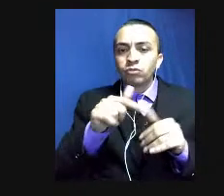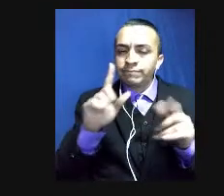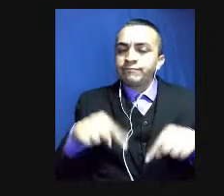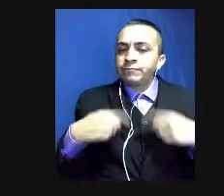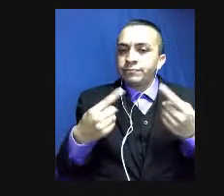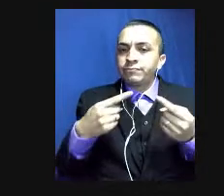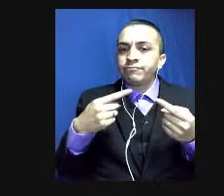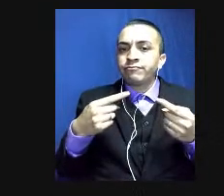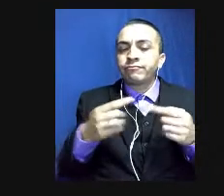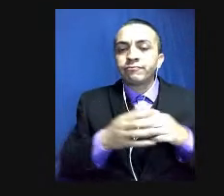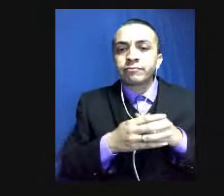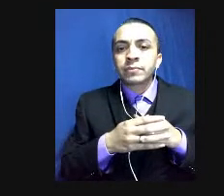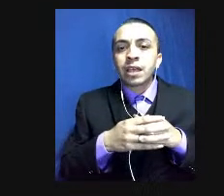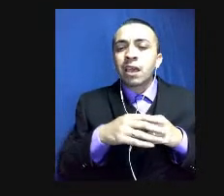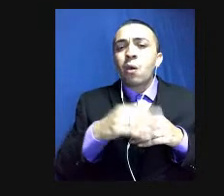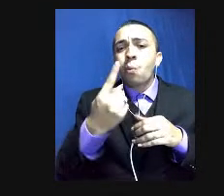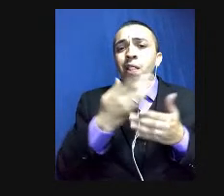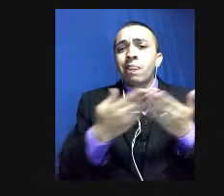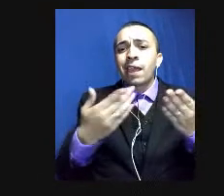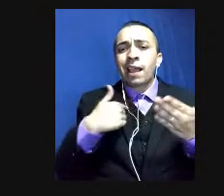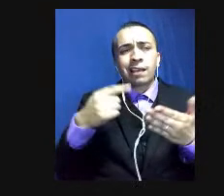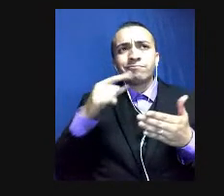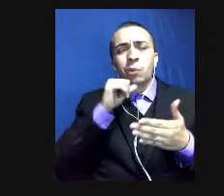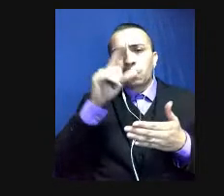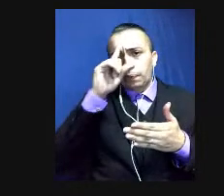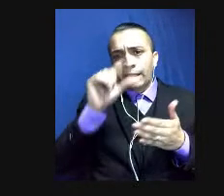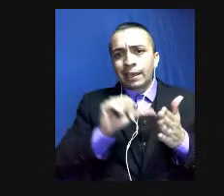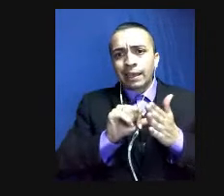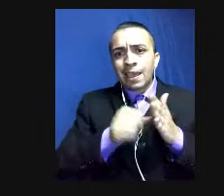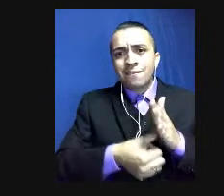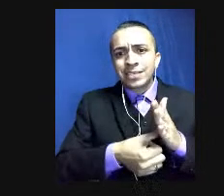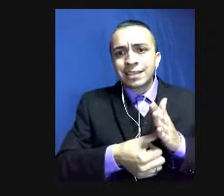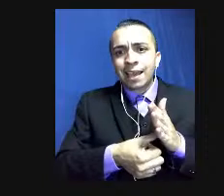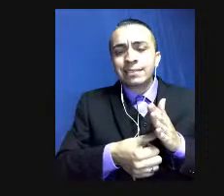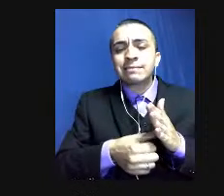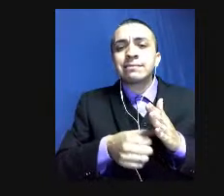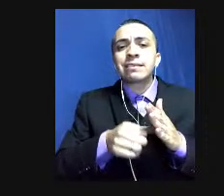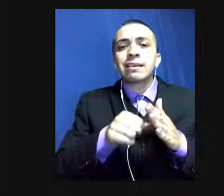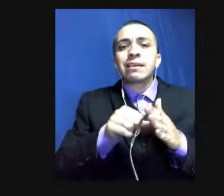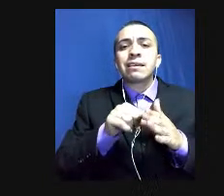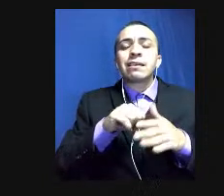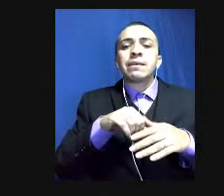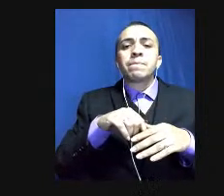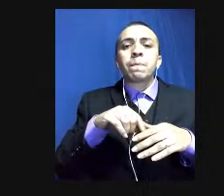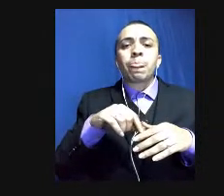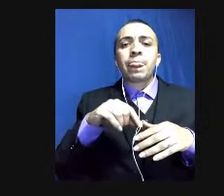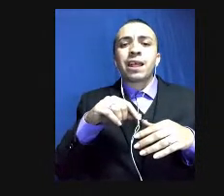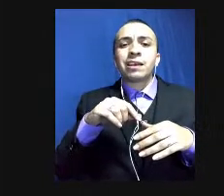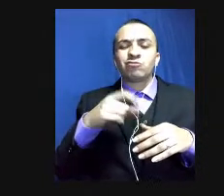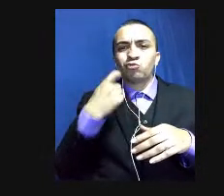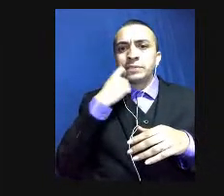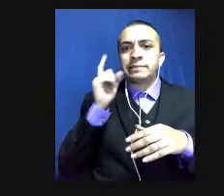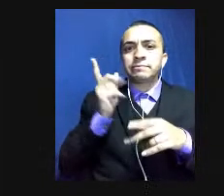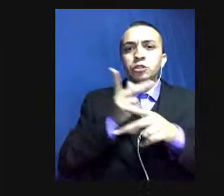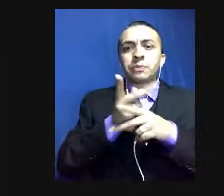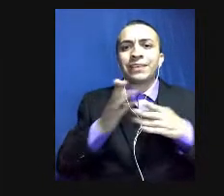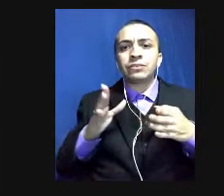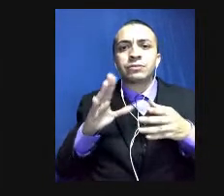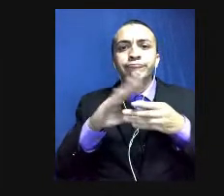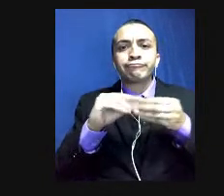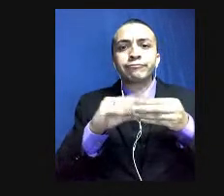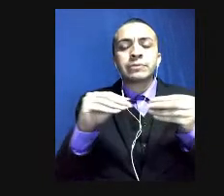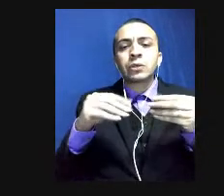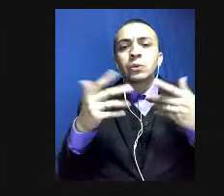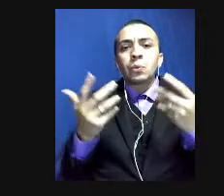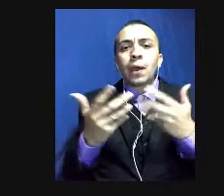things I don't know if it's really been emphasized other than that the supervisor was talking about was the